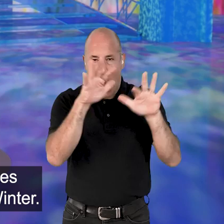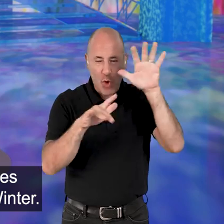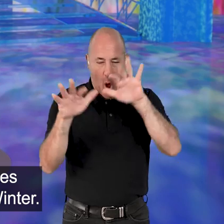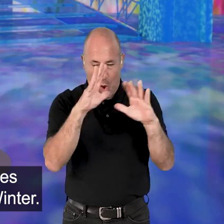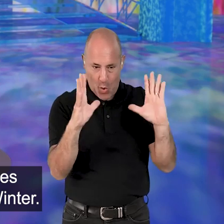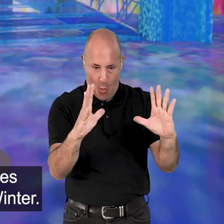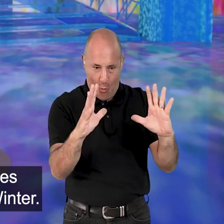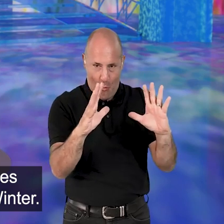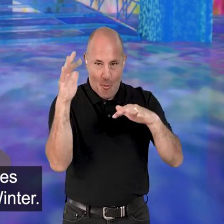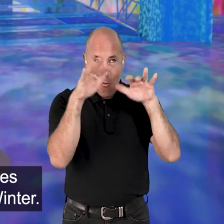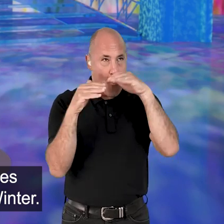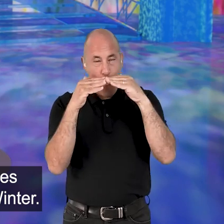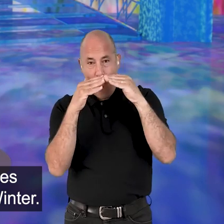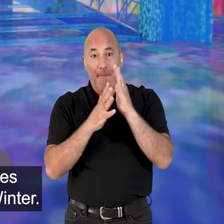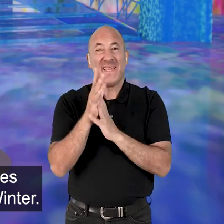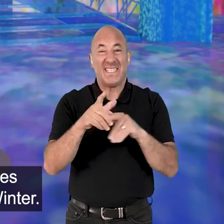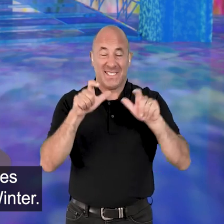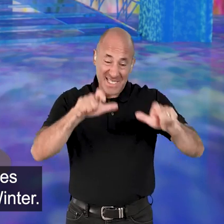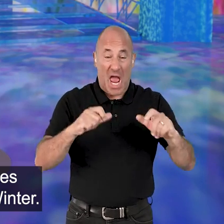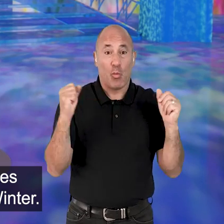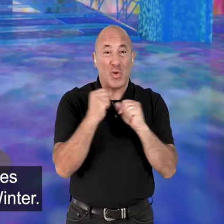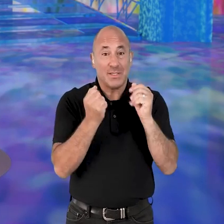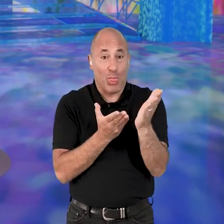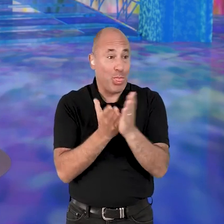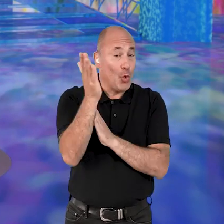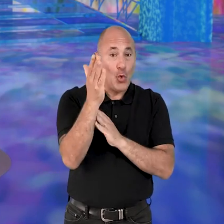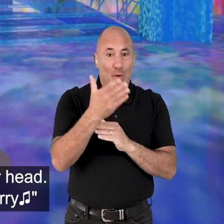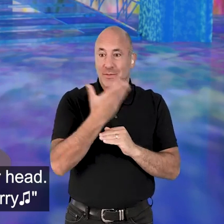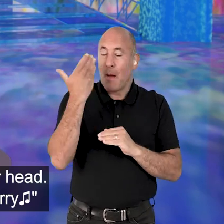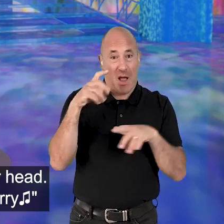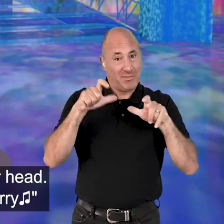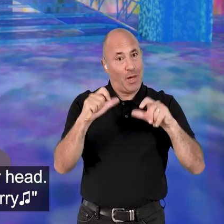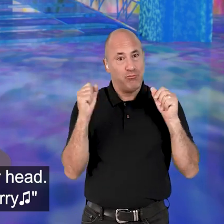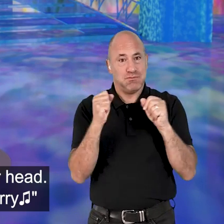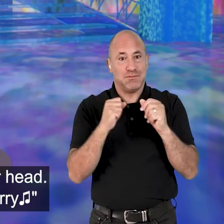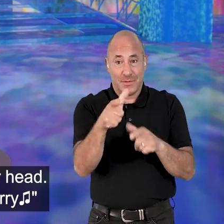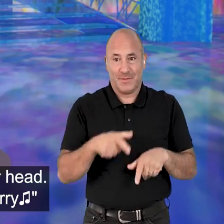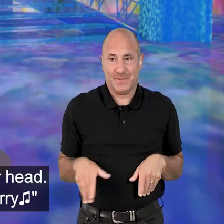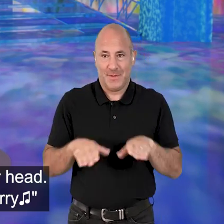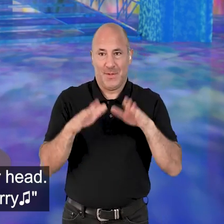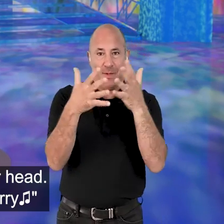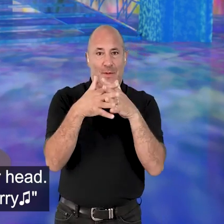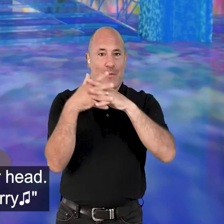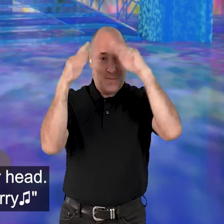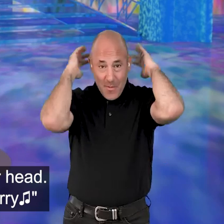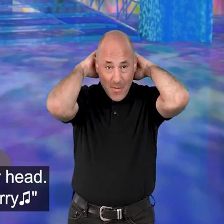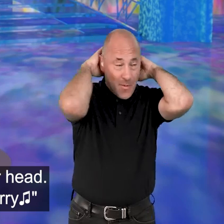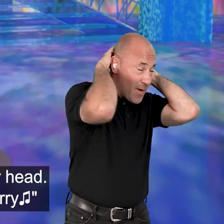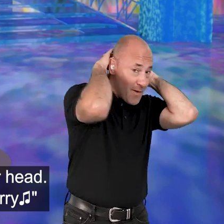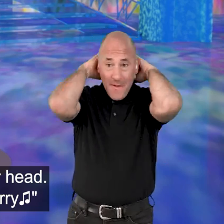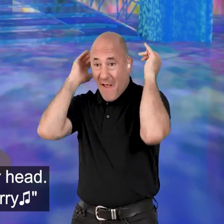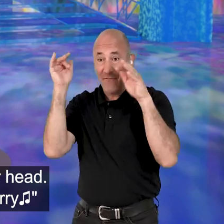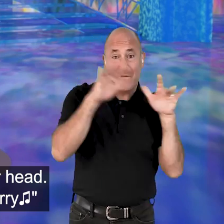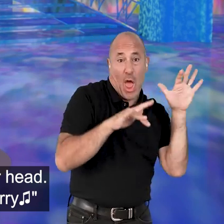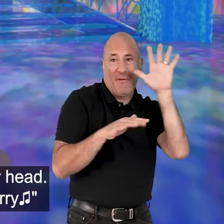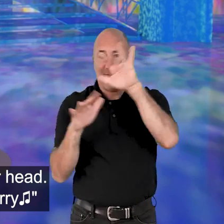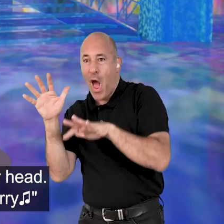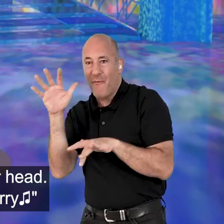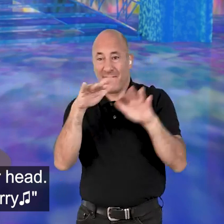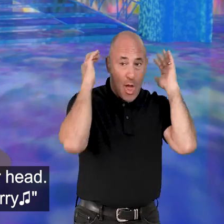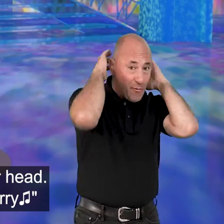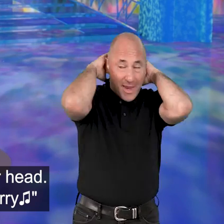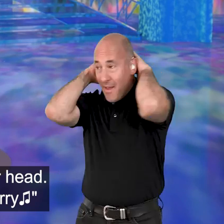flurry of snowflakes to keep him eternally in the winter. Crisscross your fingers, take them behind your head. Flurry, flurry, flurry, flurry,